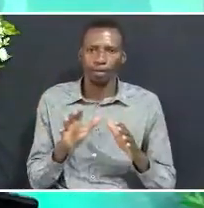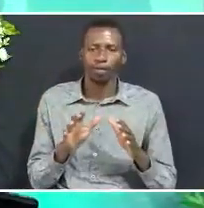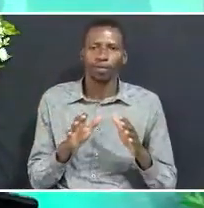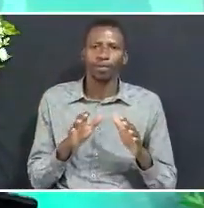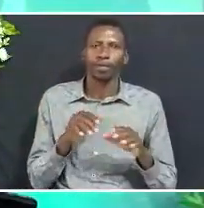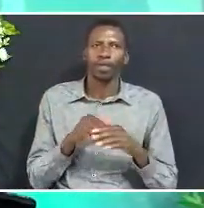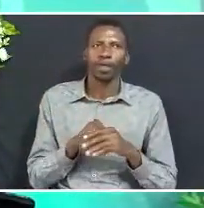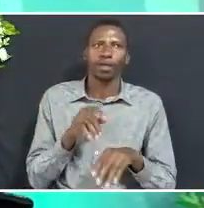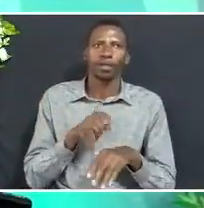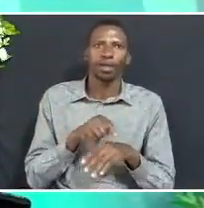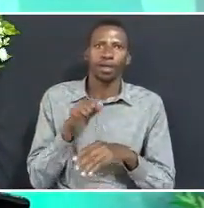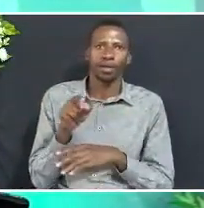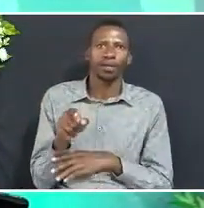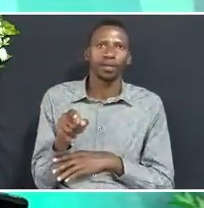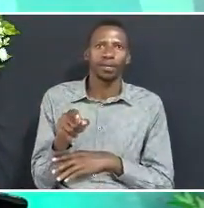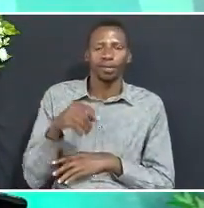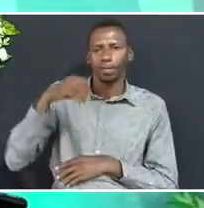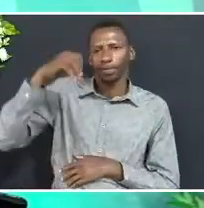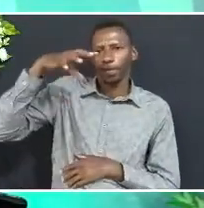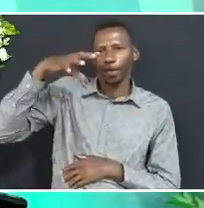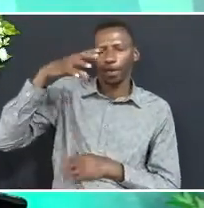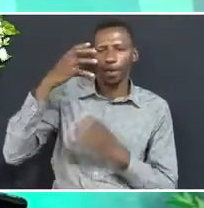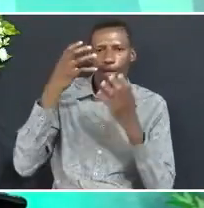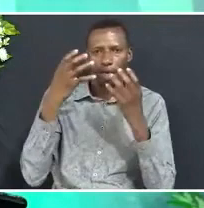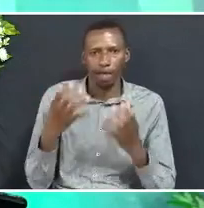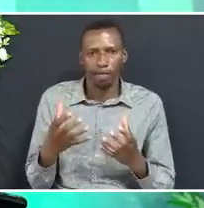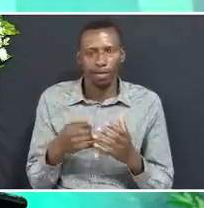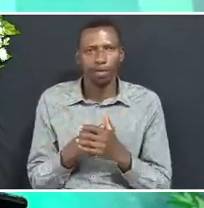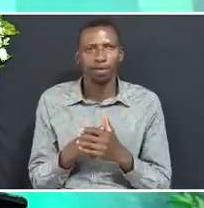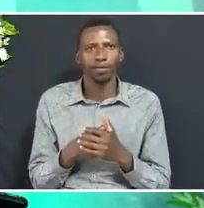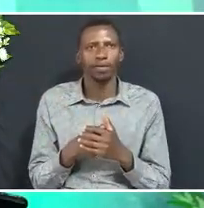that she was not meant to come. The sun was too hot. It was